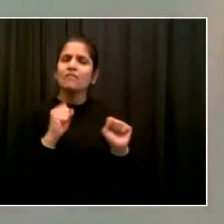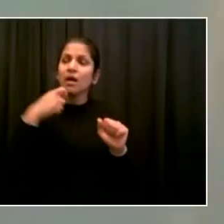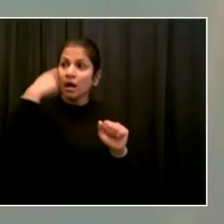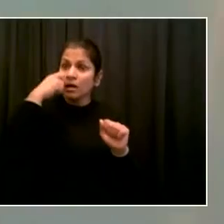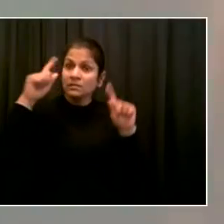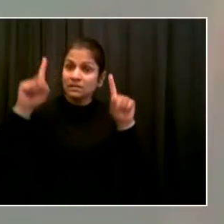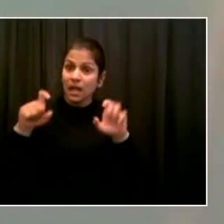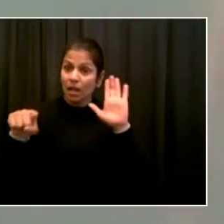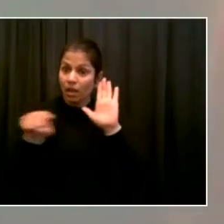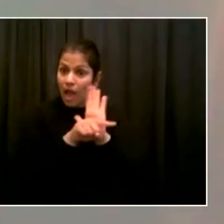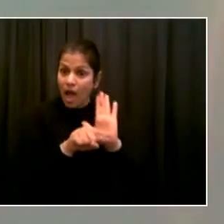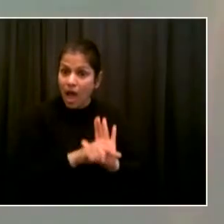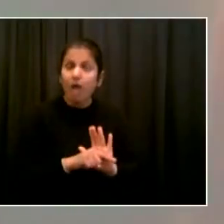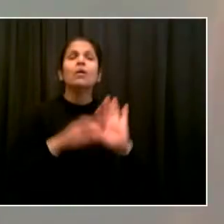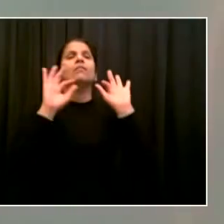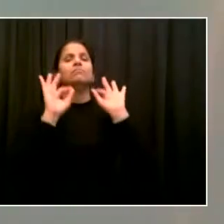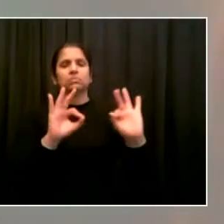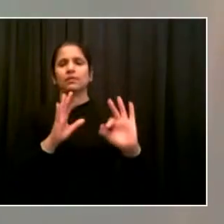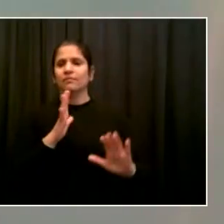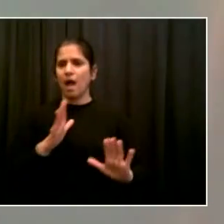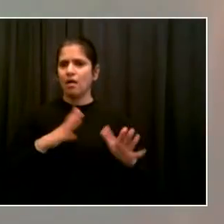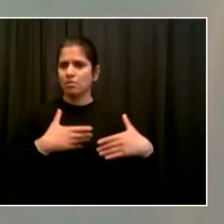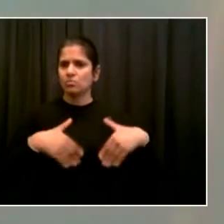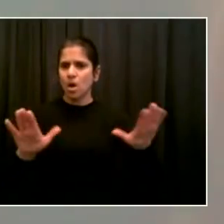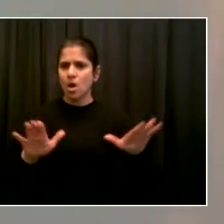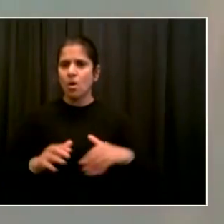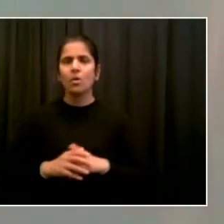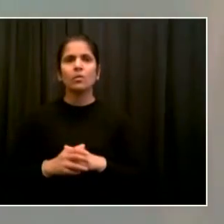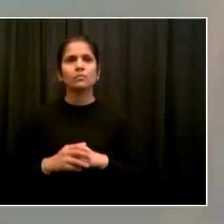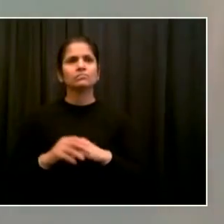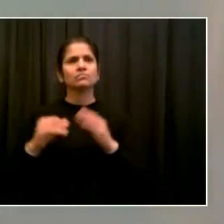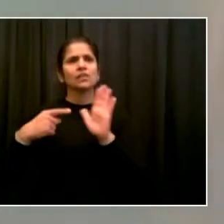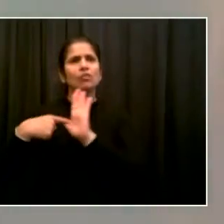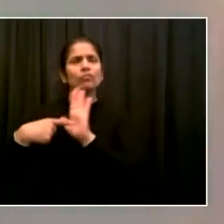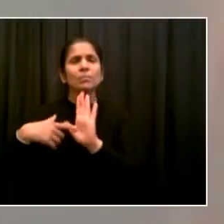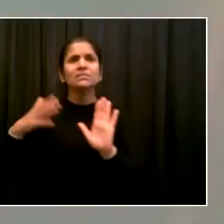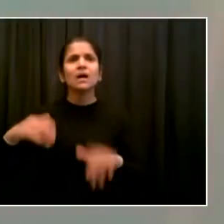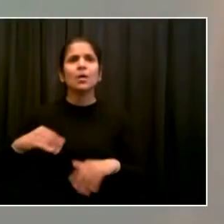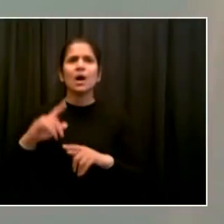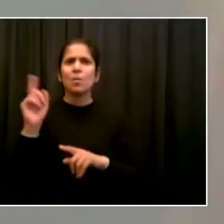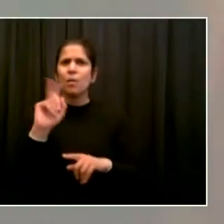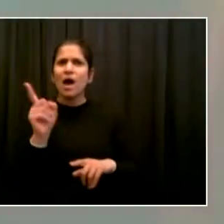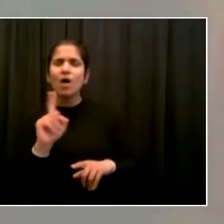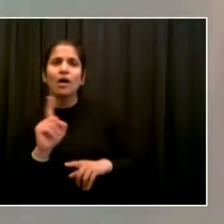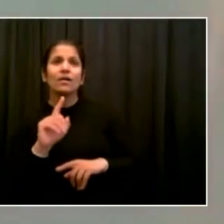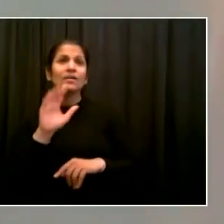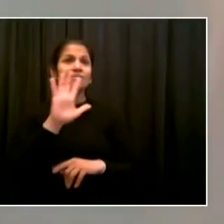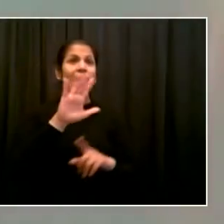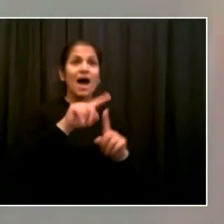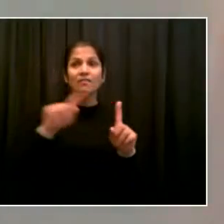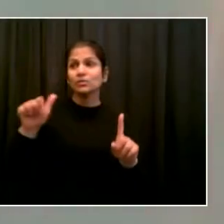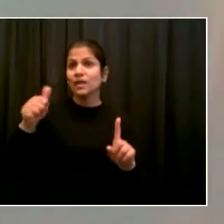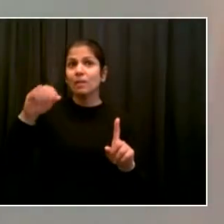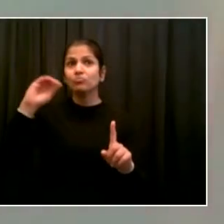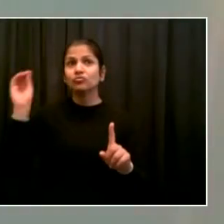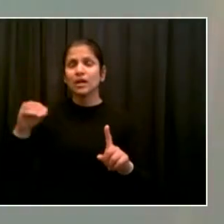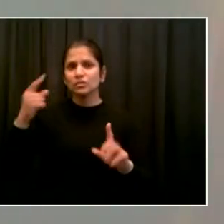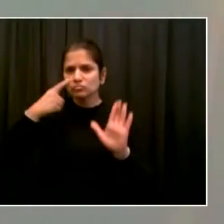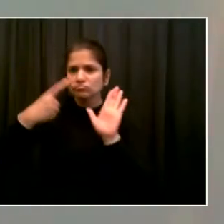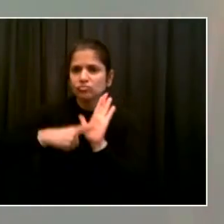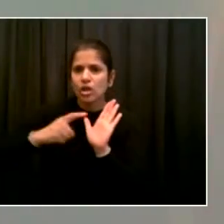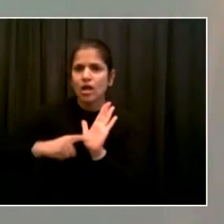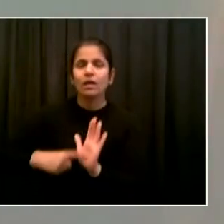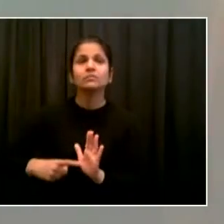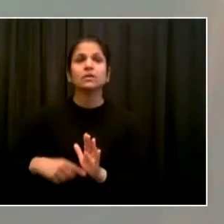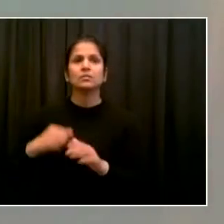cases have represented anywhere from 5 to 10% of all of the cases that we see here in New York City. That may not seem like a lot,